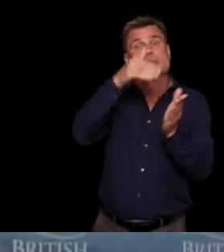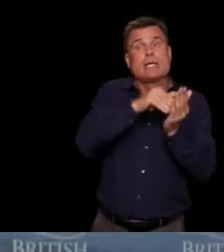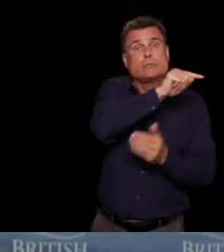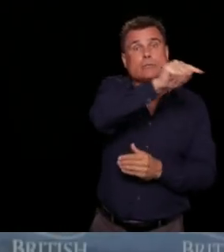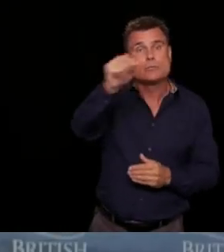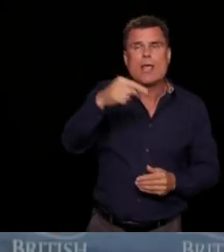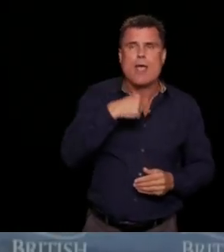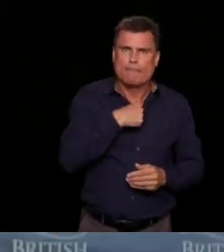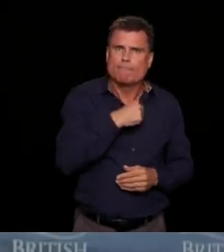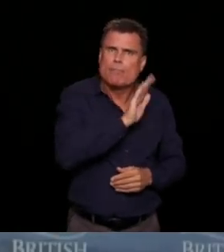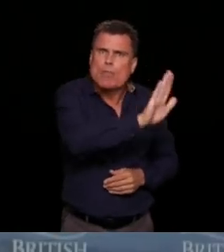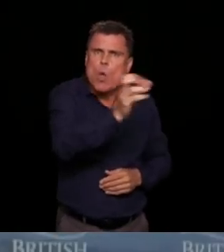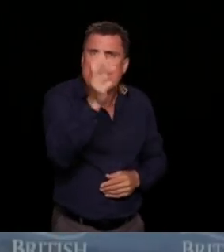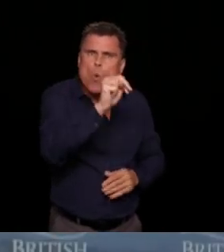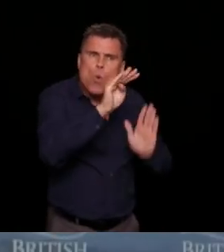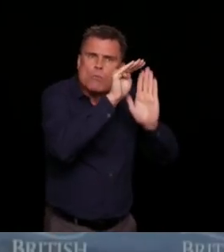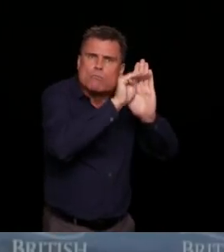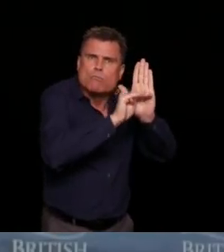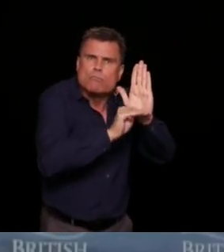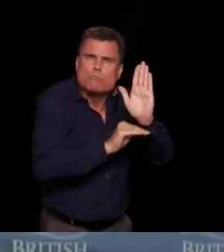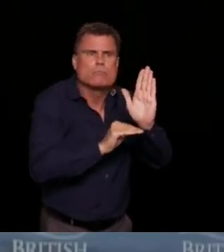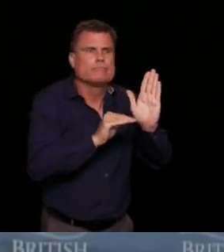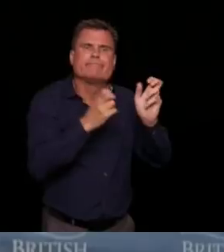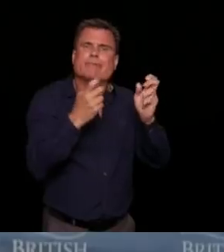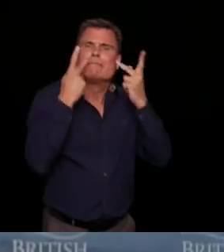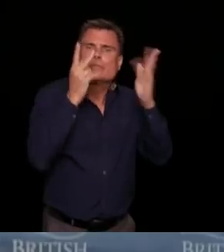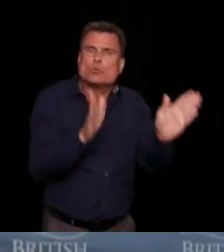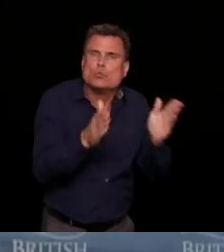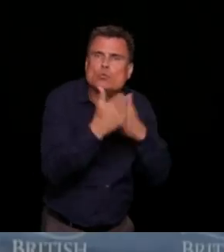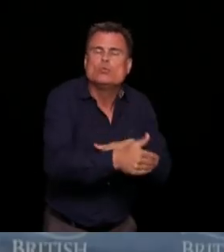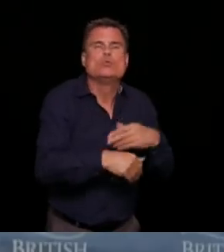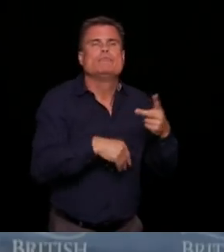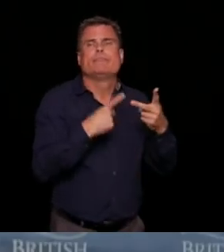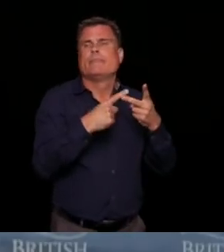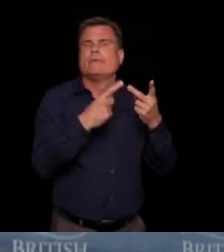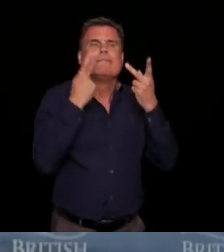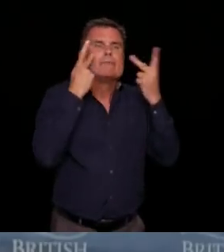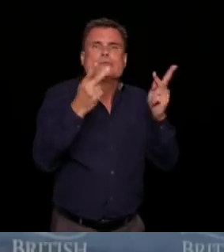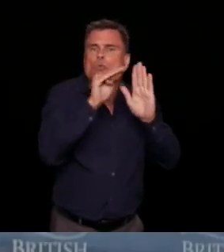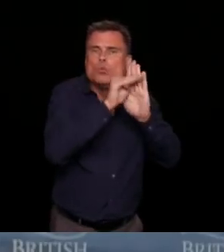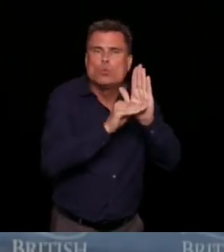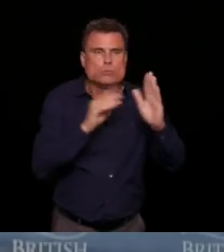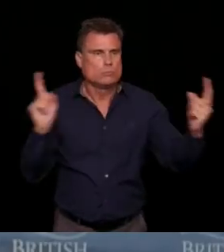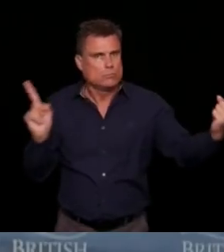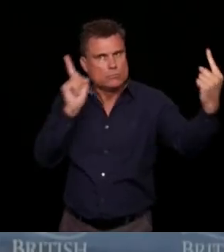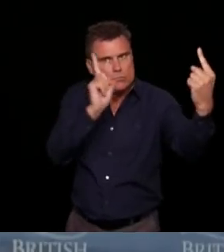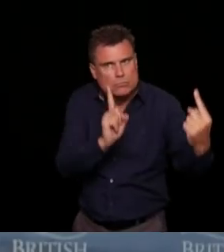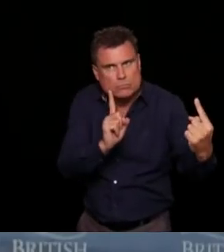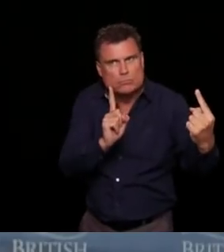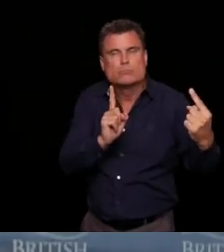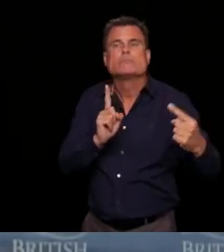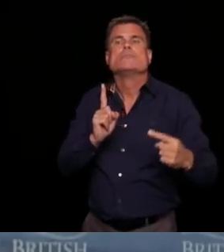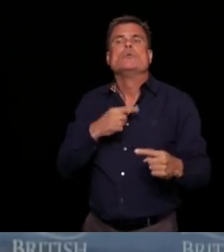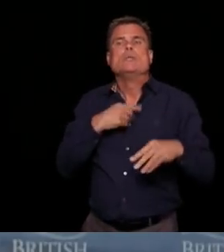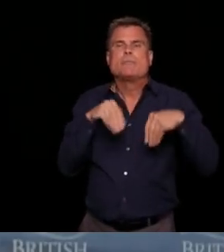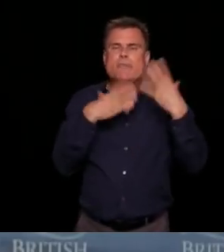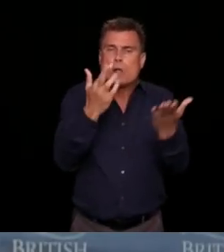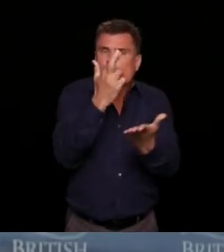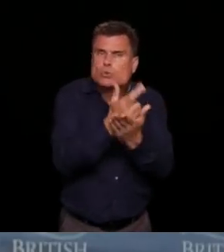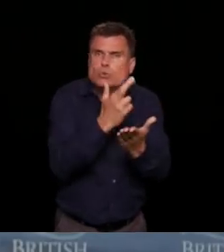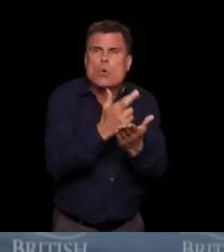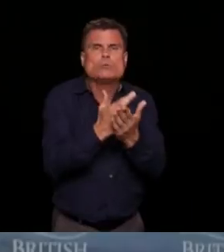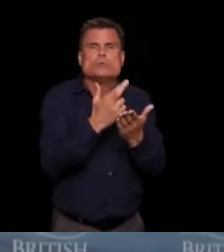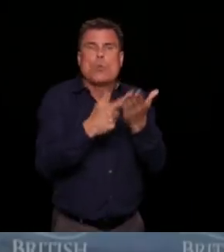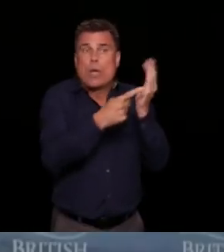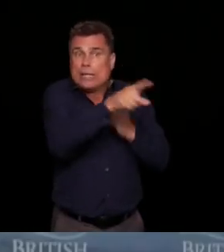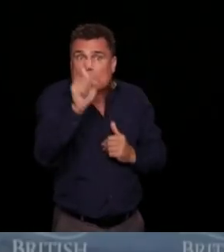produced and prepared its visitation plan. I wanted to say that resources are being provided to assist facilities in adapting